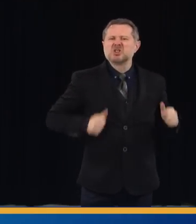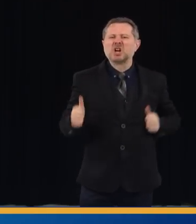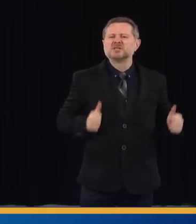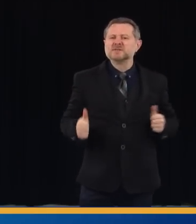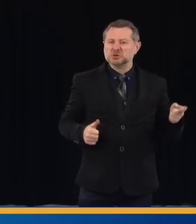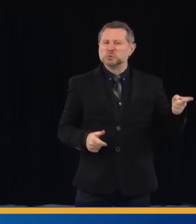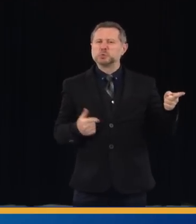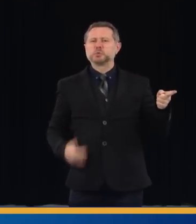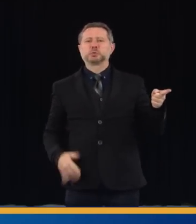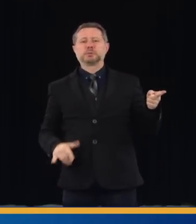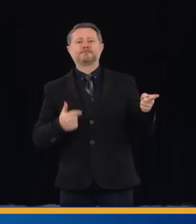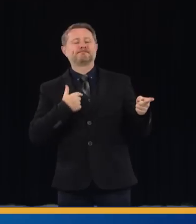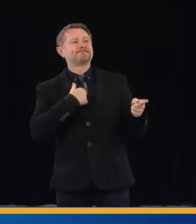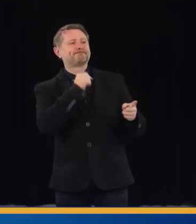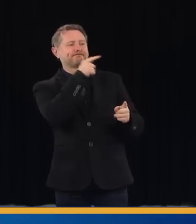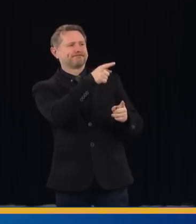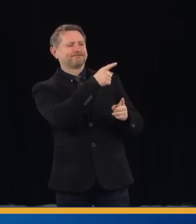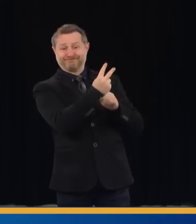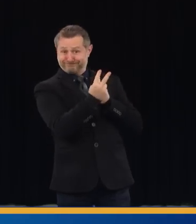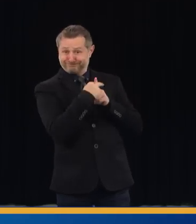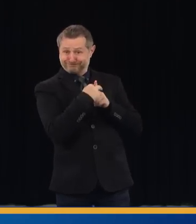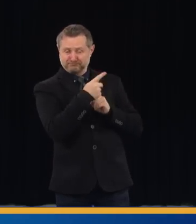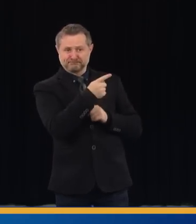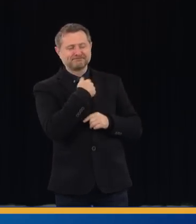just unachievable.